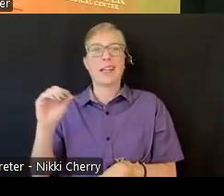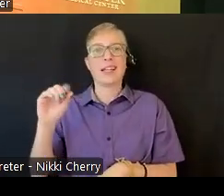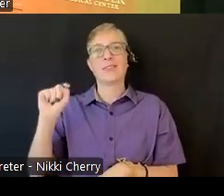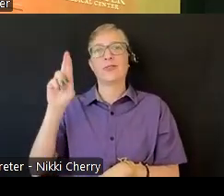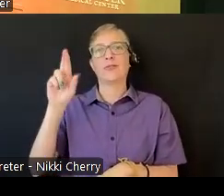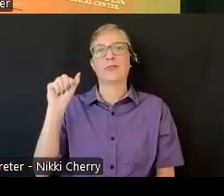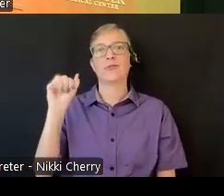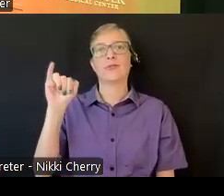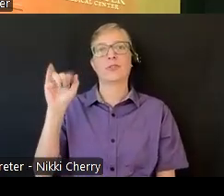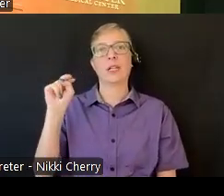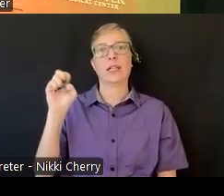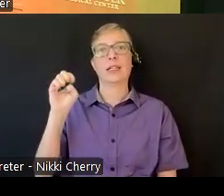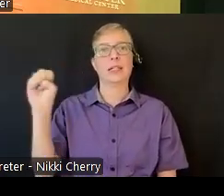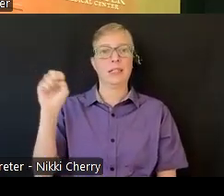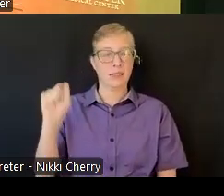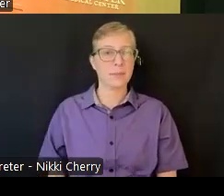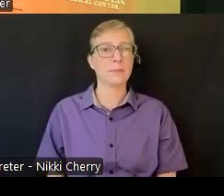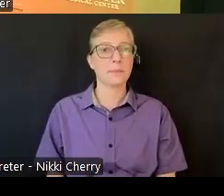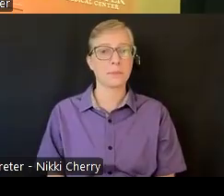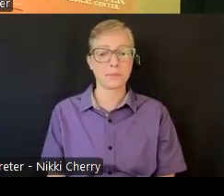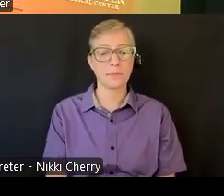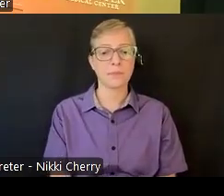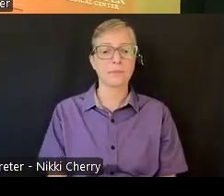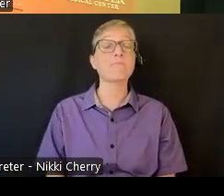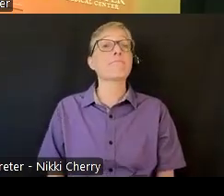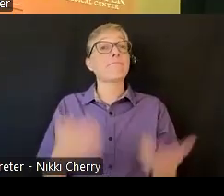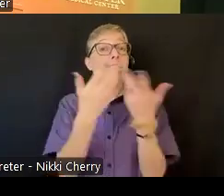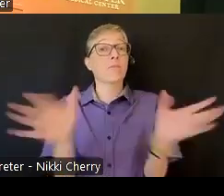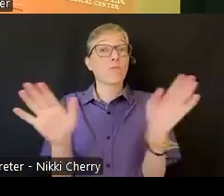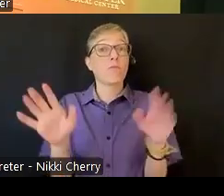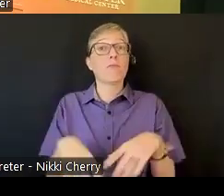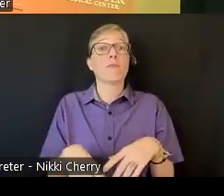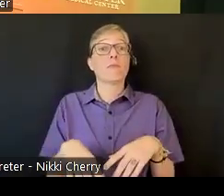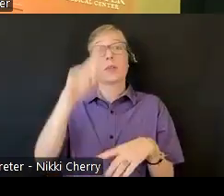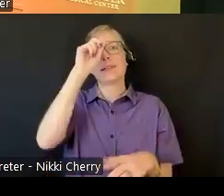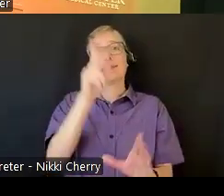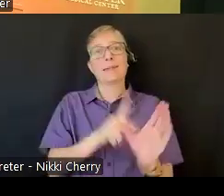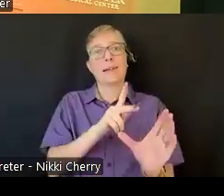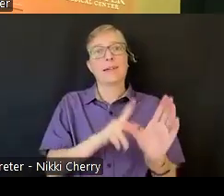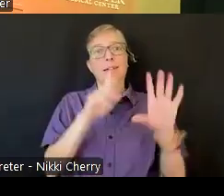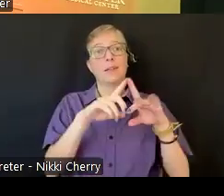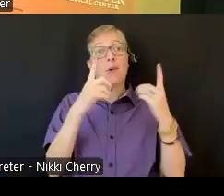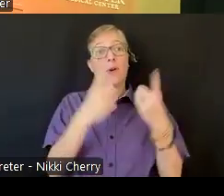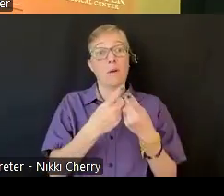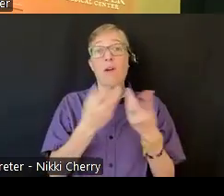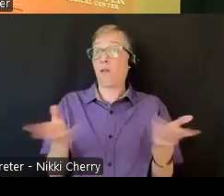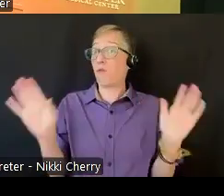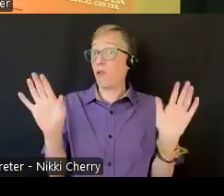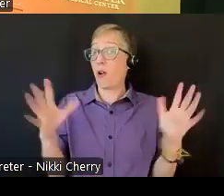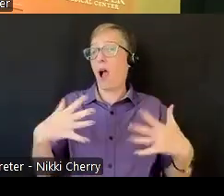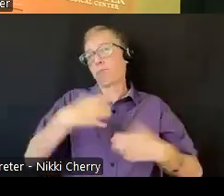So to summarize the overall Department of Psychiatry, we continue to be quote